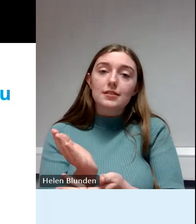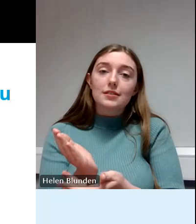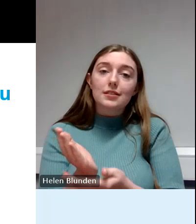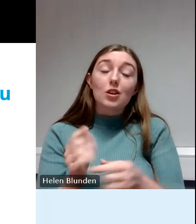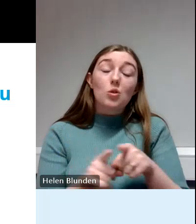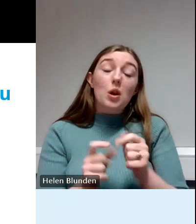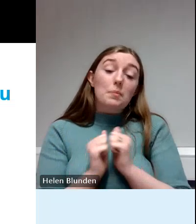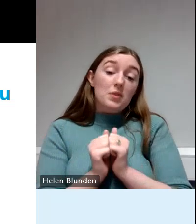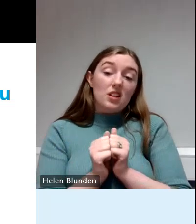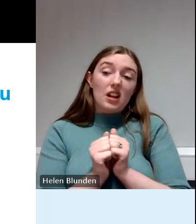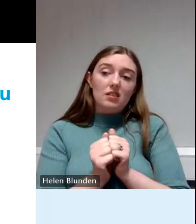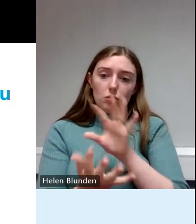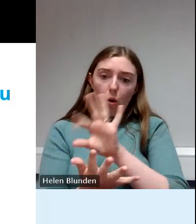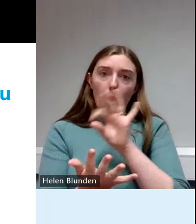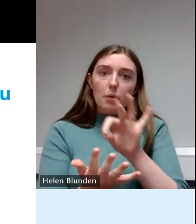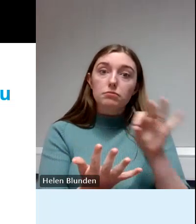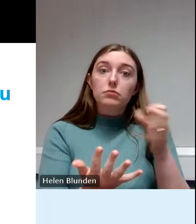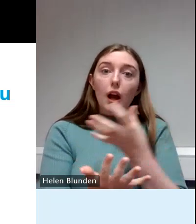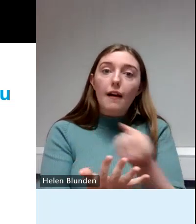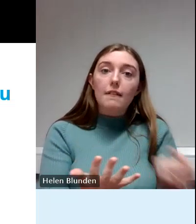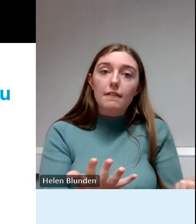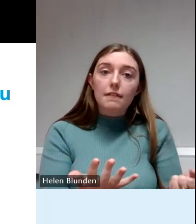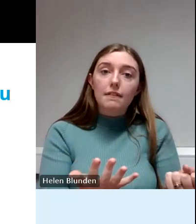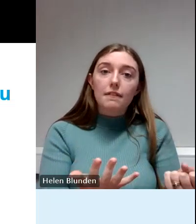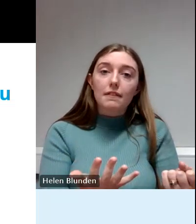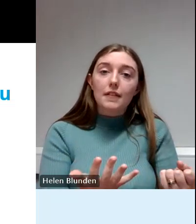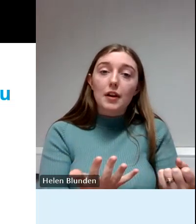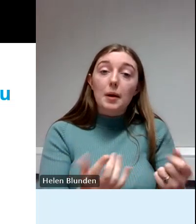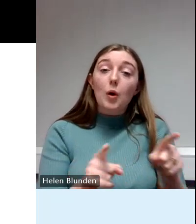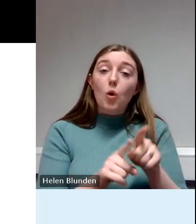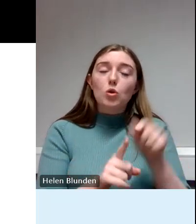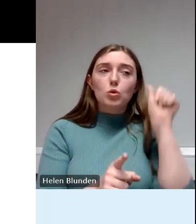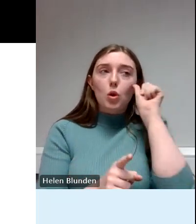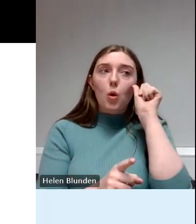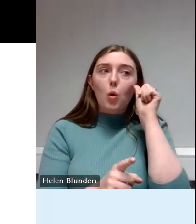but also, as I say, when to resort to those emergency services when they're needed.